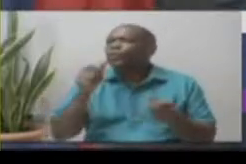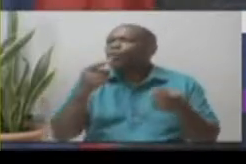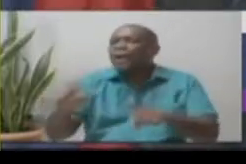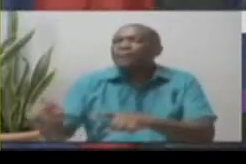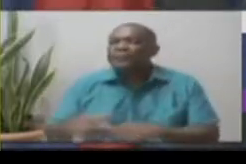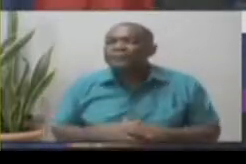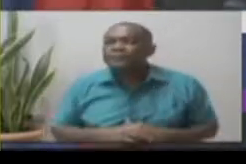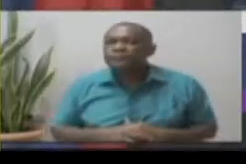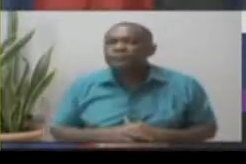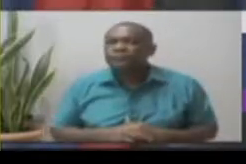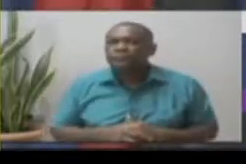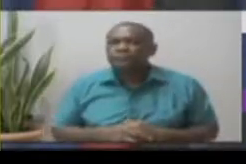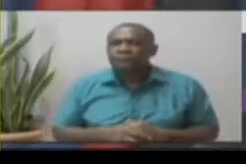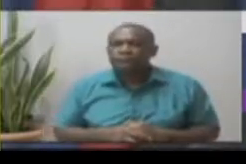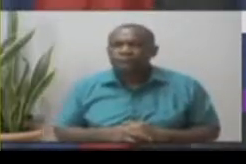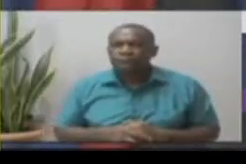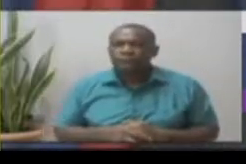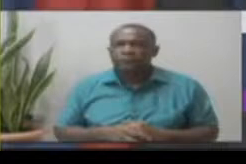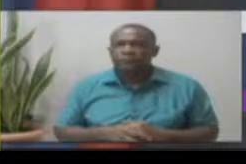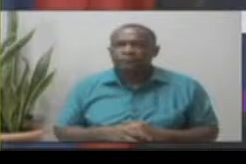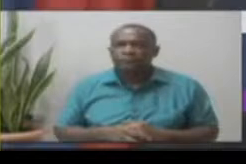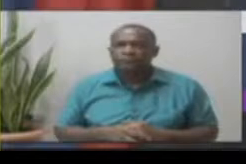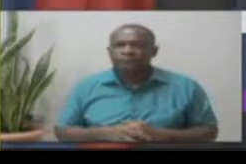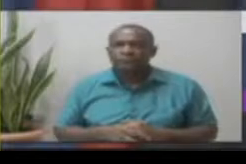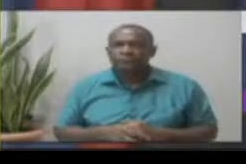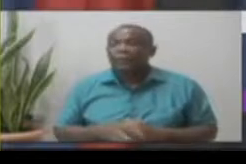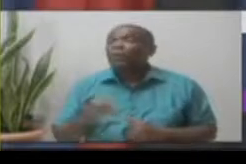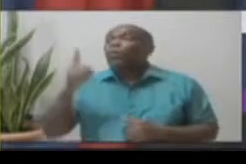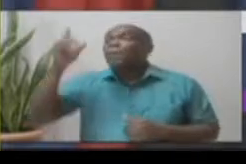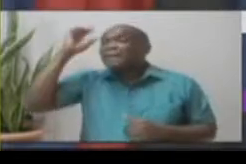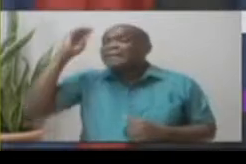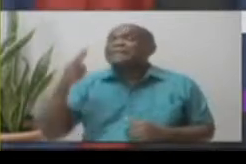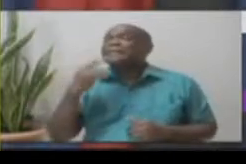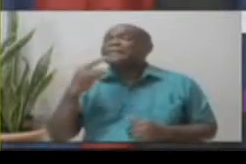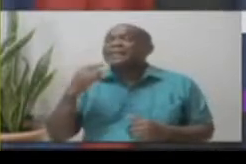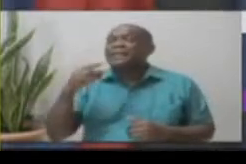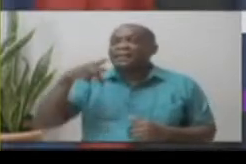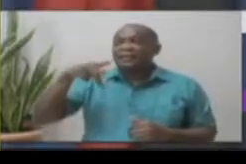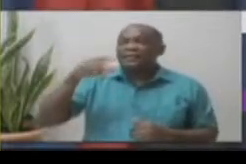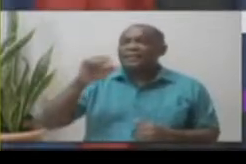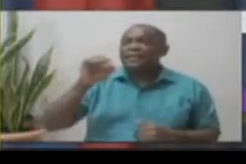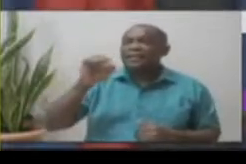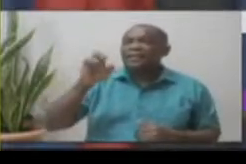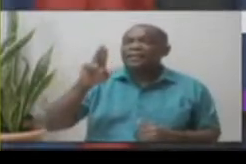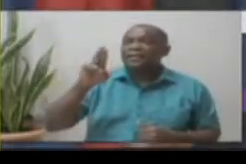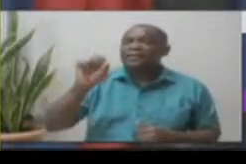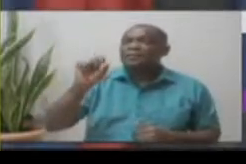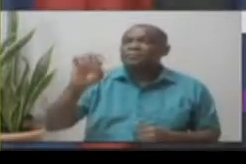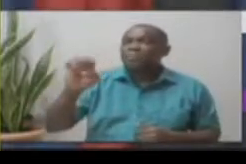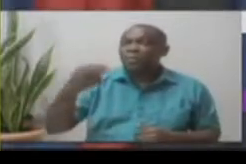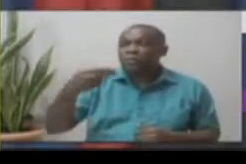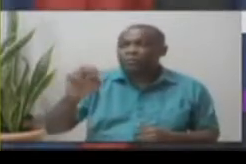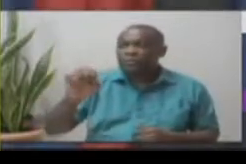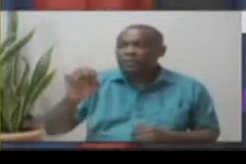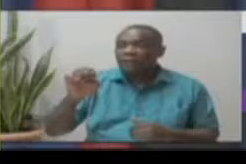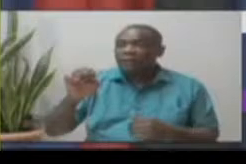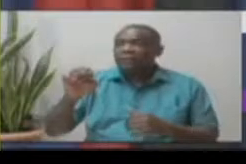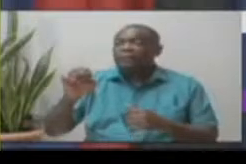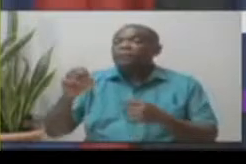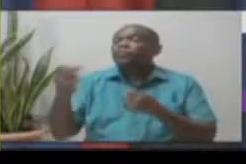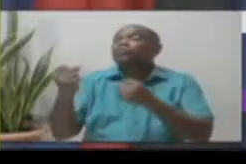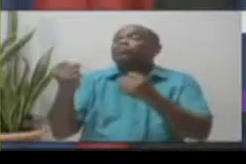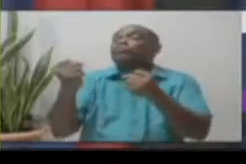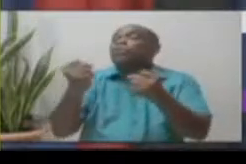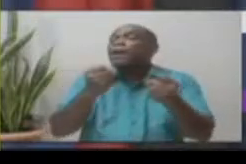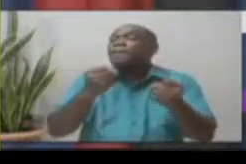who said Porsches drive better in mud. There was one who crashed a Prado, taxpayer Prado. And